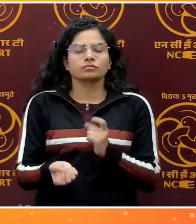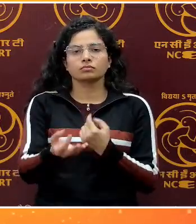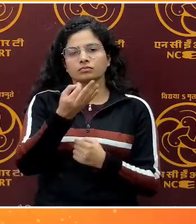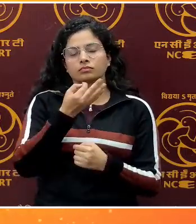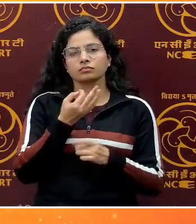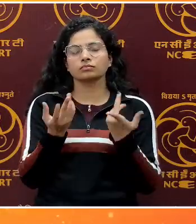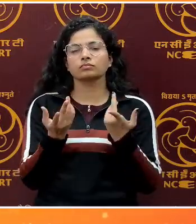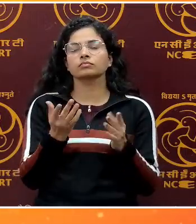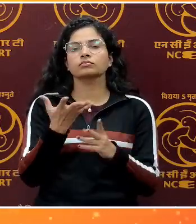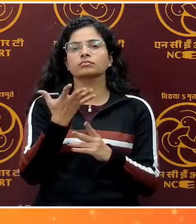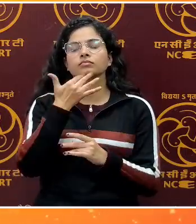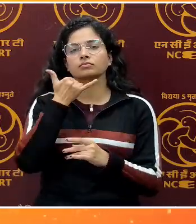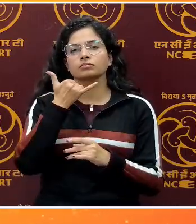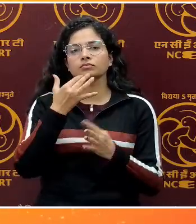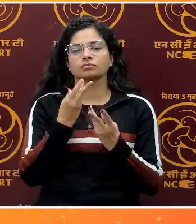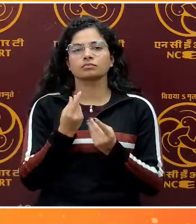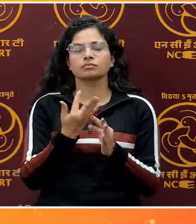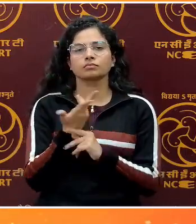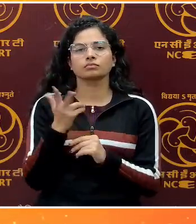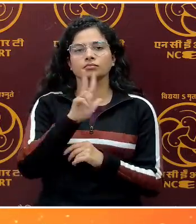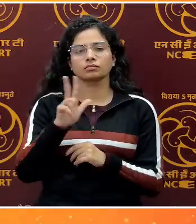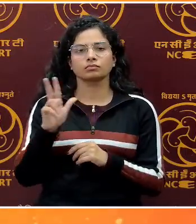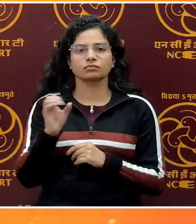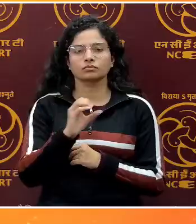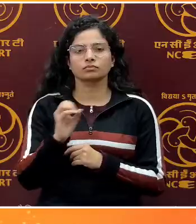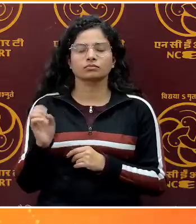details. Our phone number is